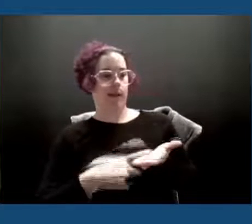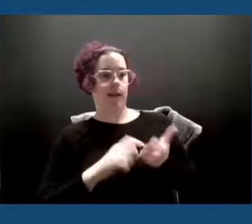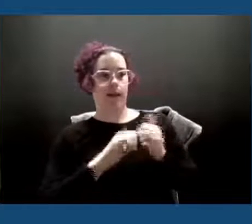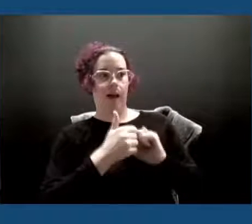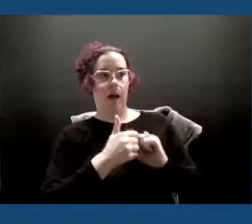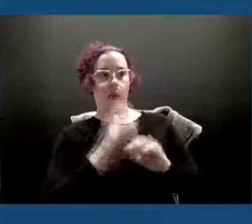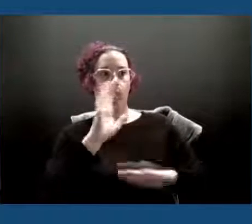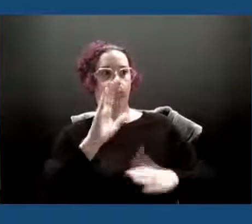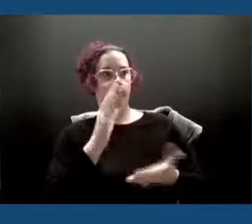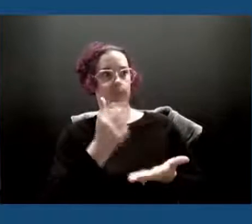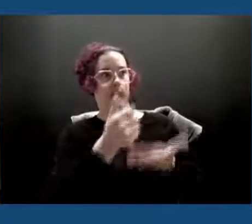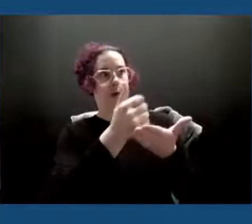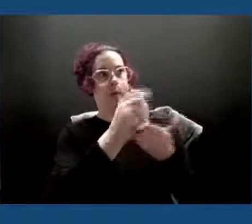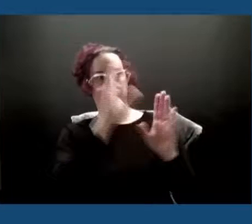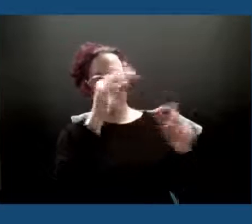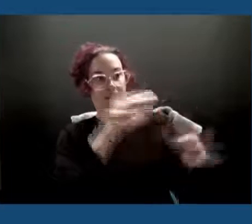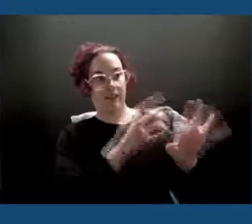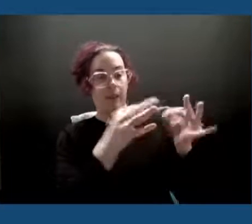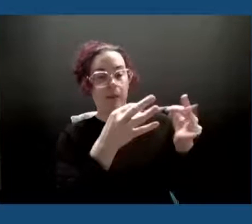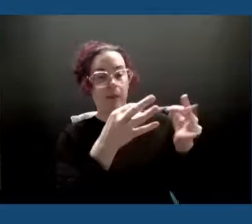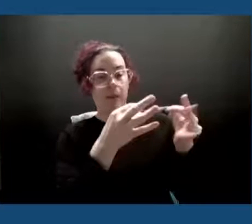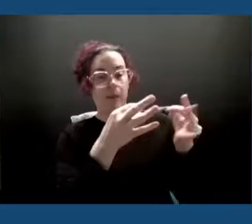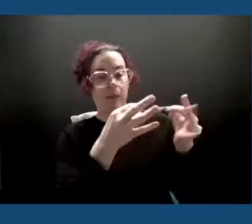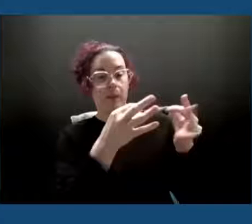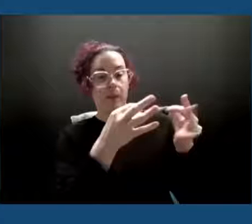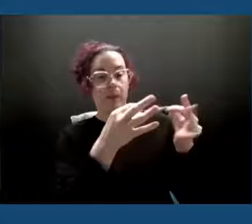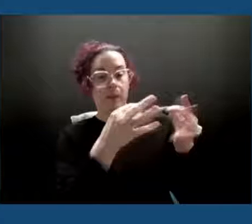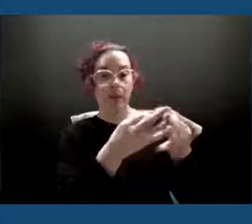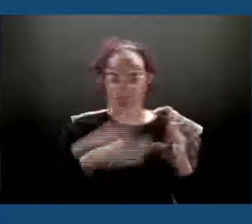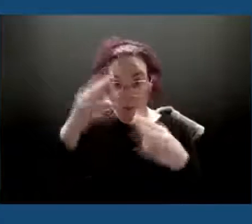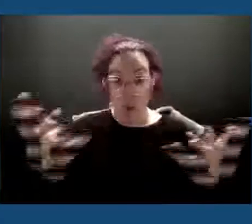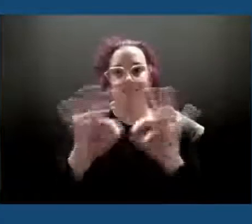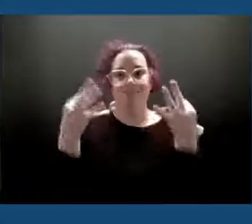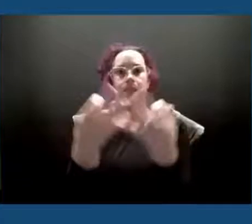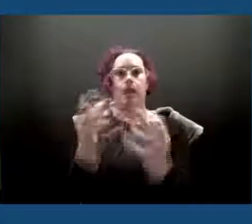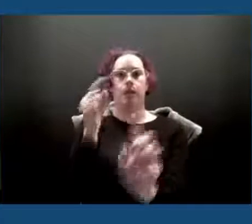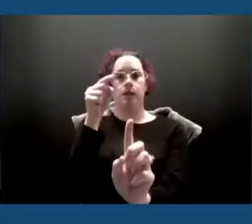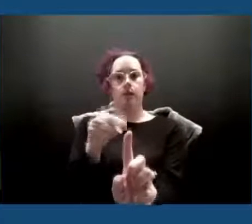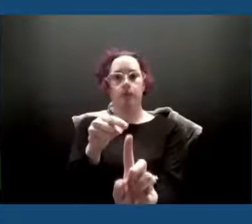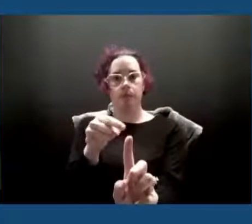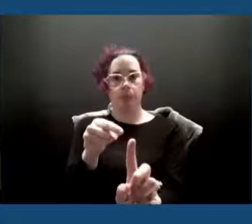This is my focus, family-centered. And